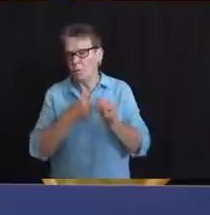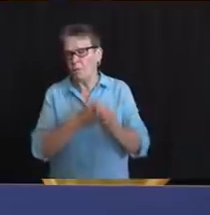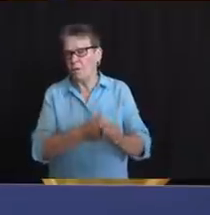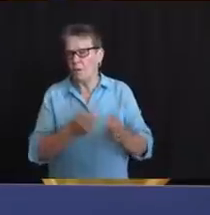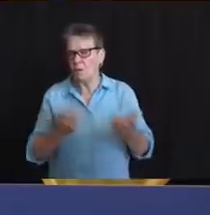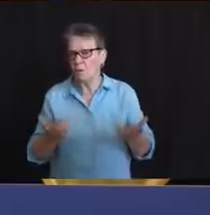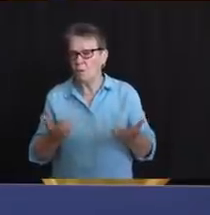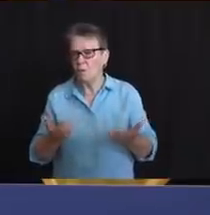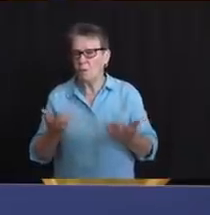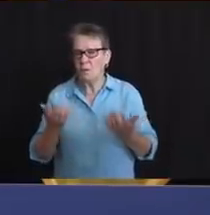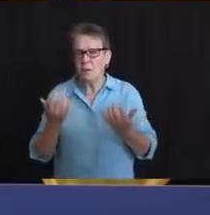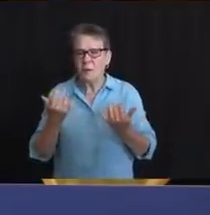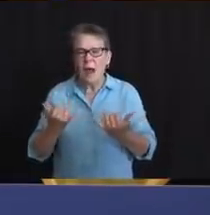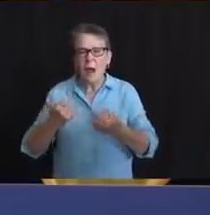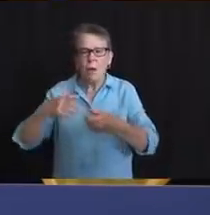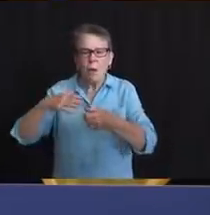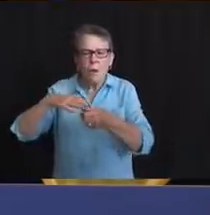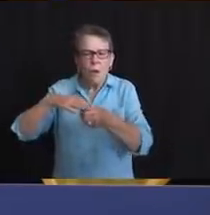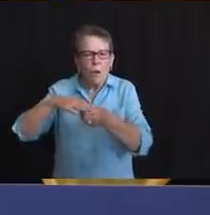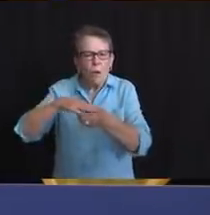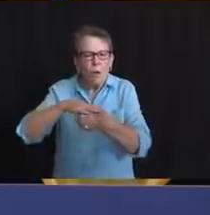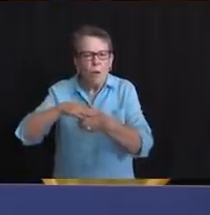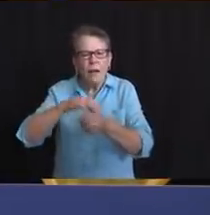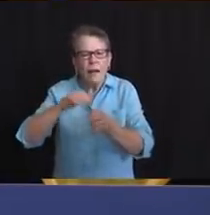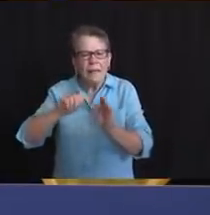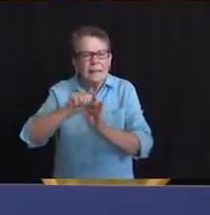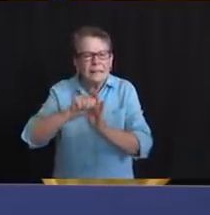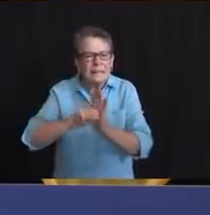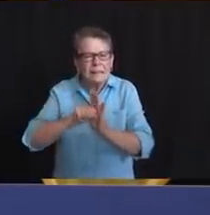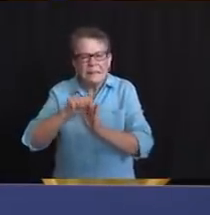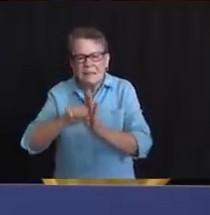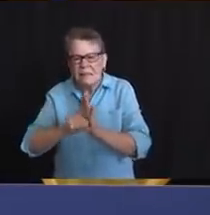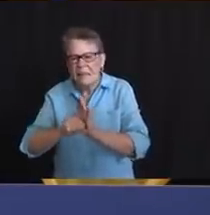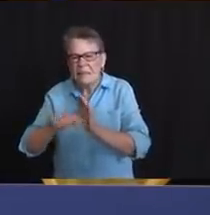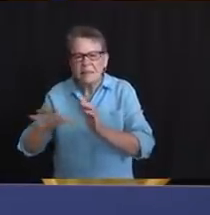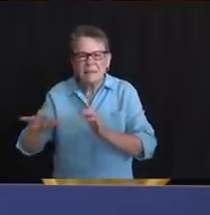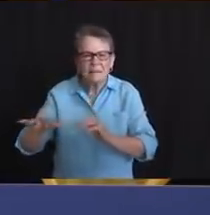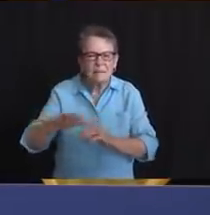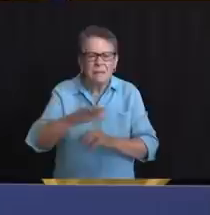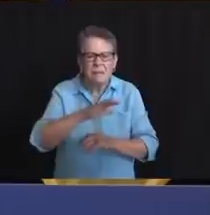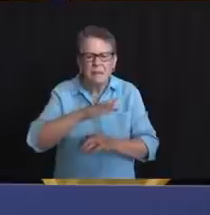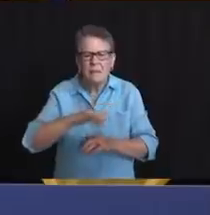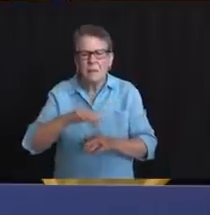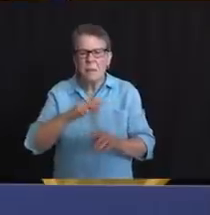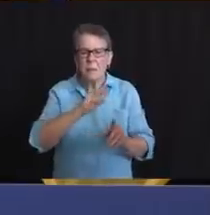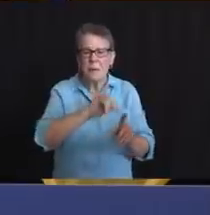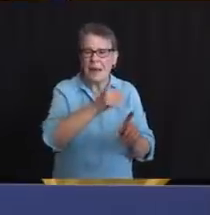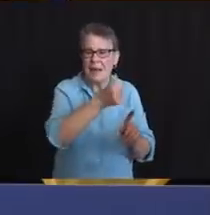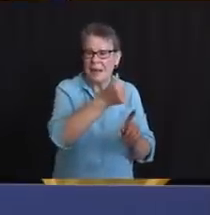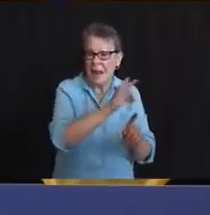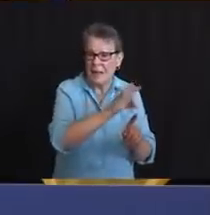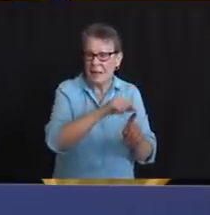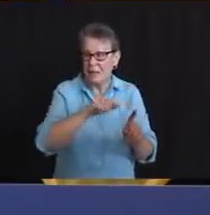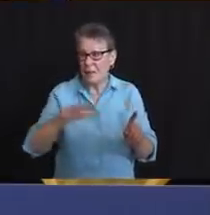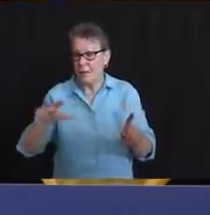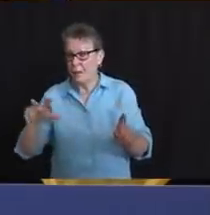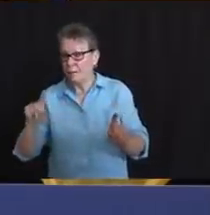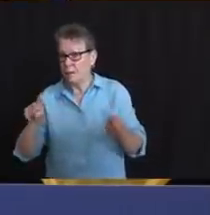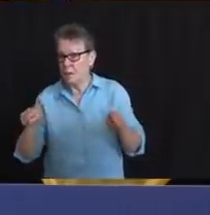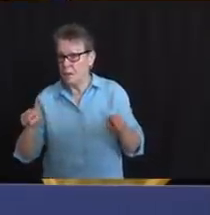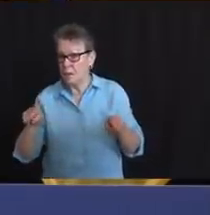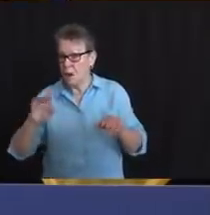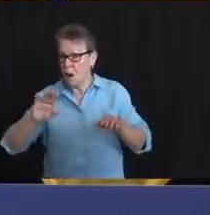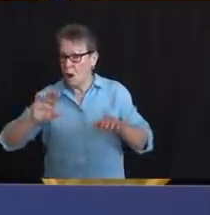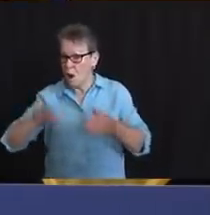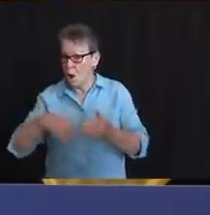in the neighborhood between, I think, the 19th and the 31st of May are all following CDC